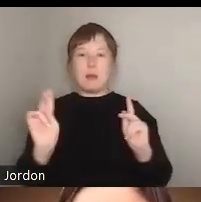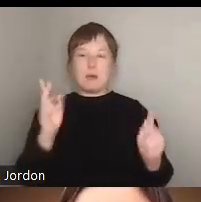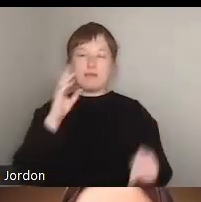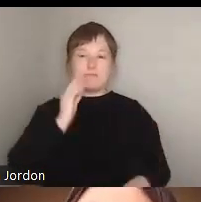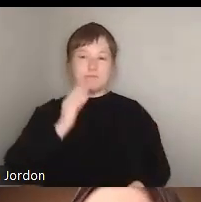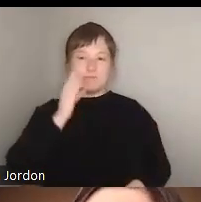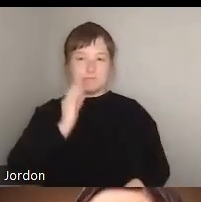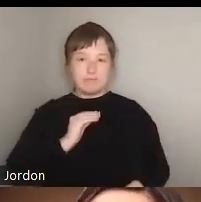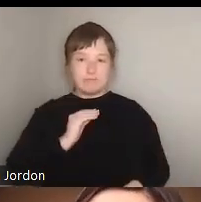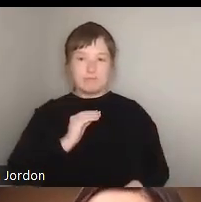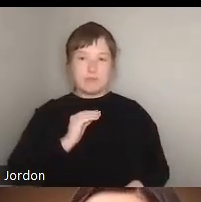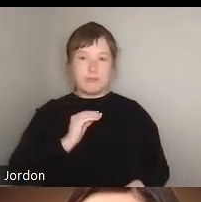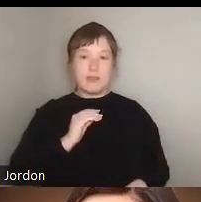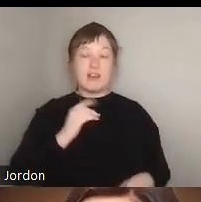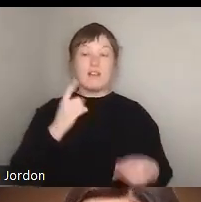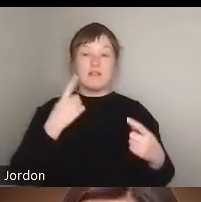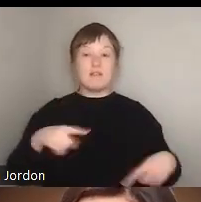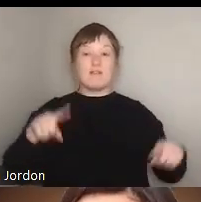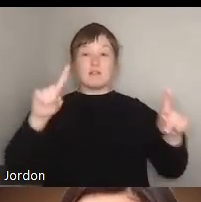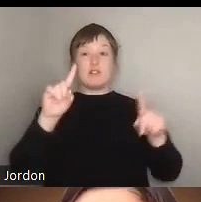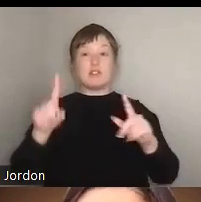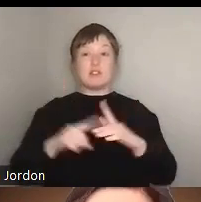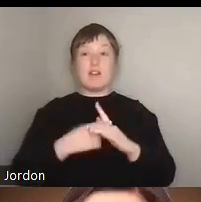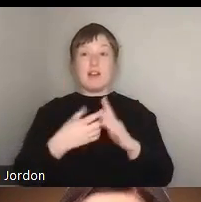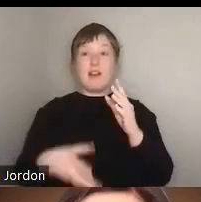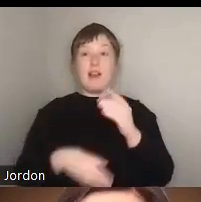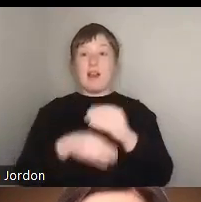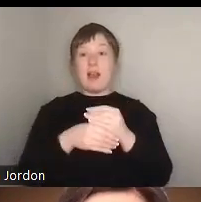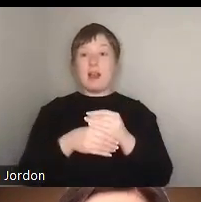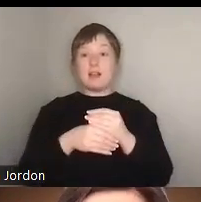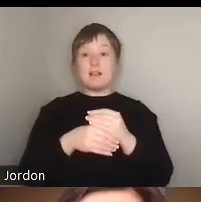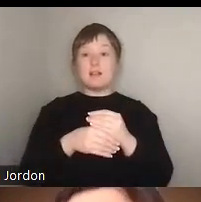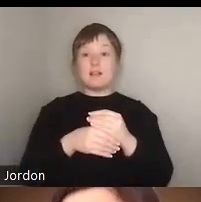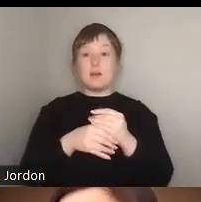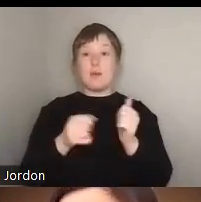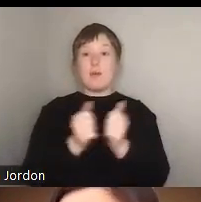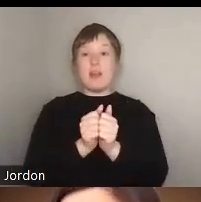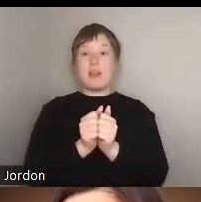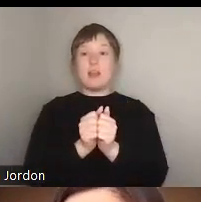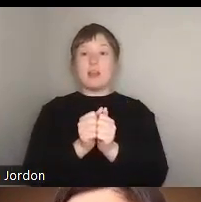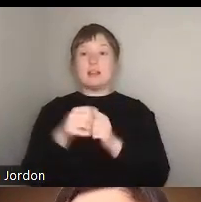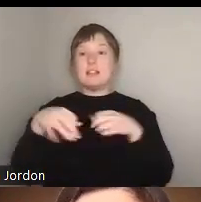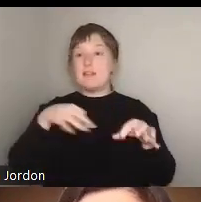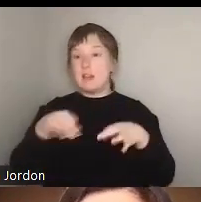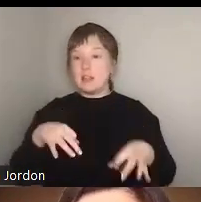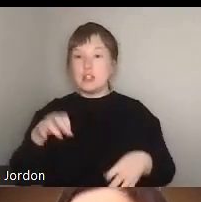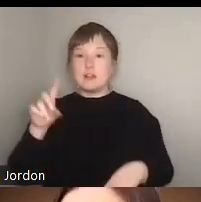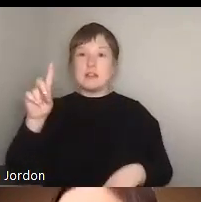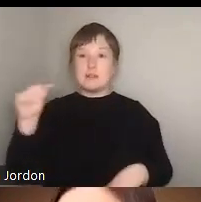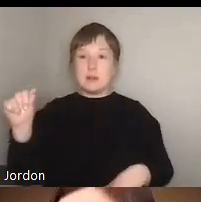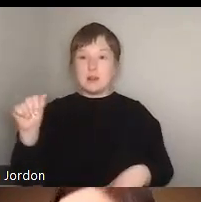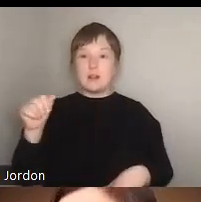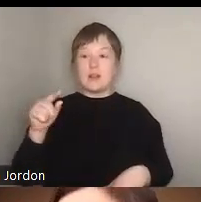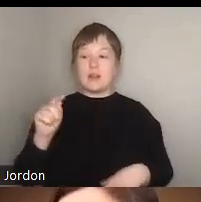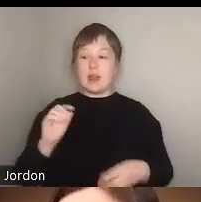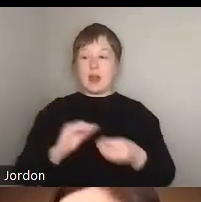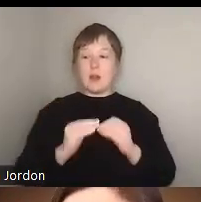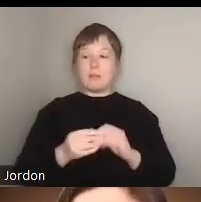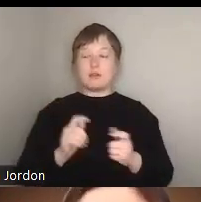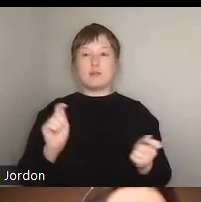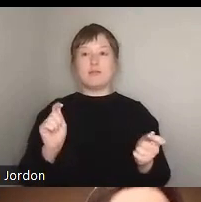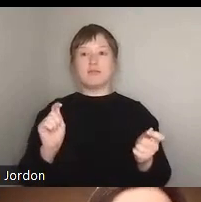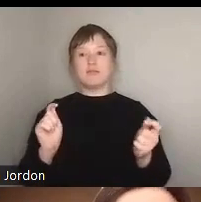it. Once they started to put that question in themselves with the same exact definition of disability, the numbers changed a lot.